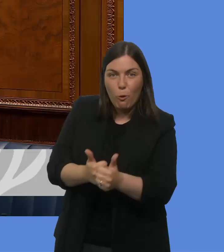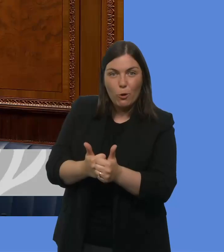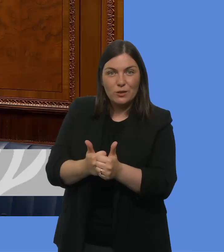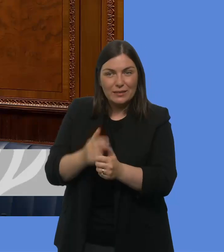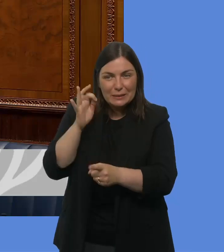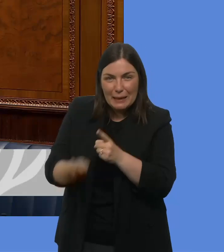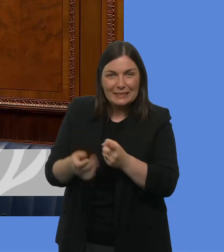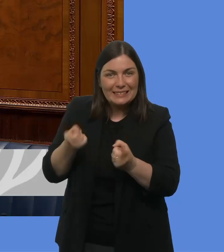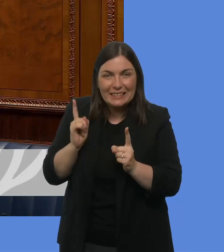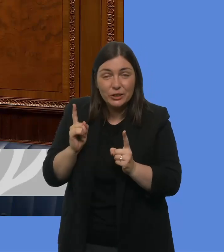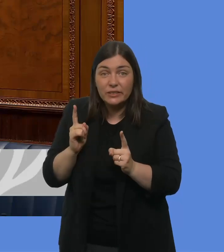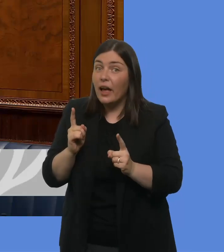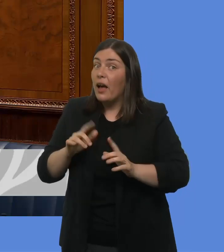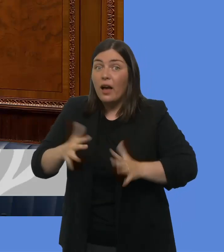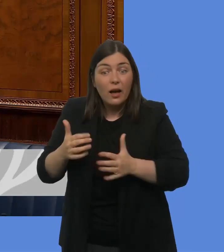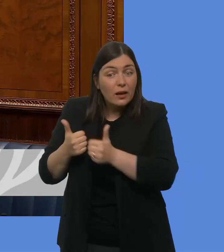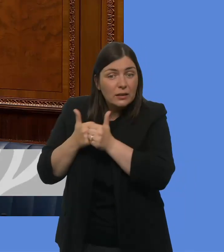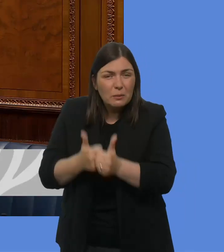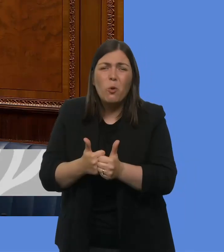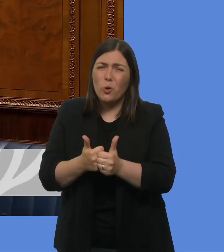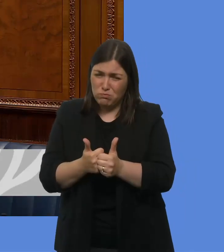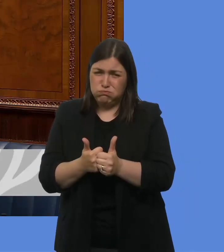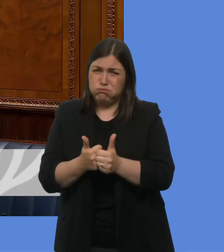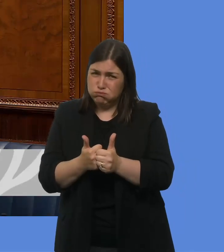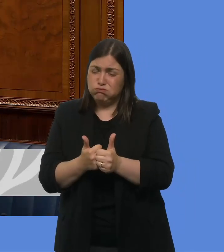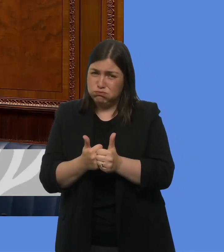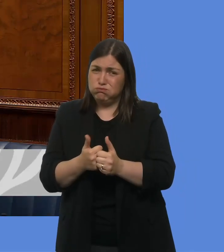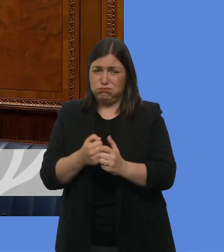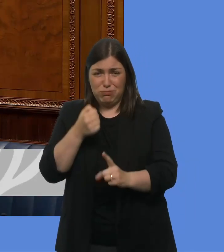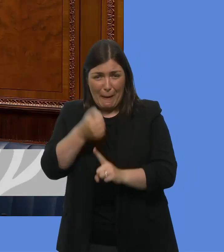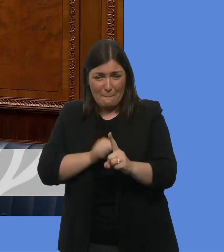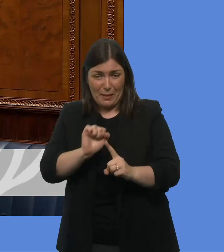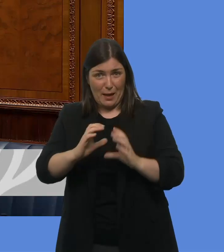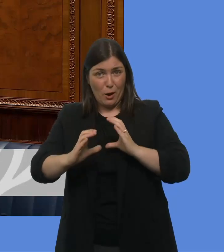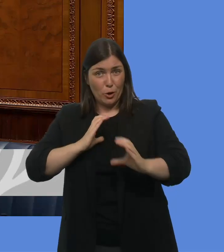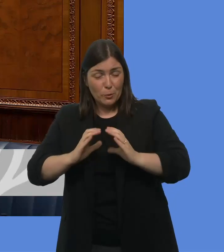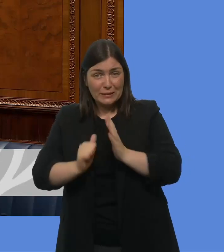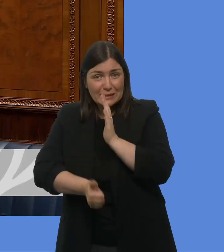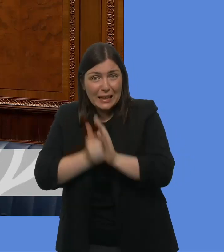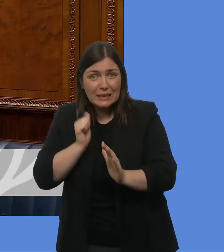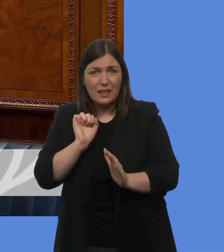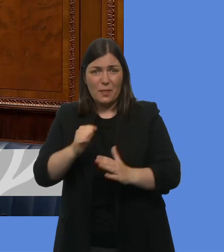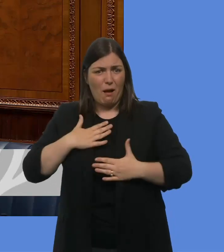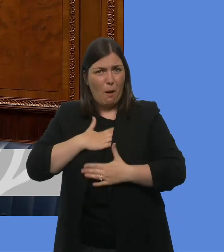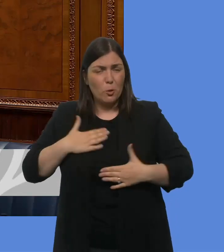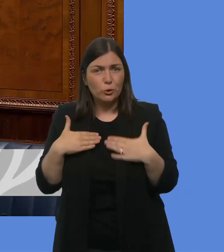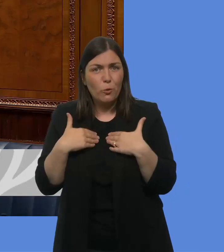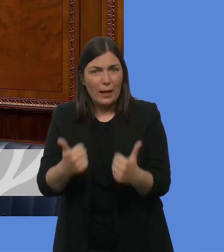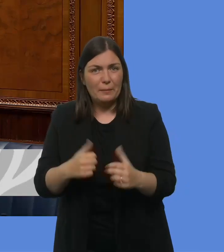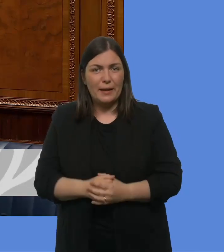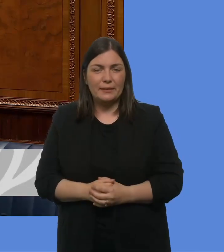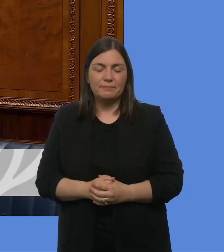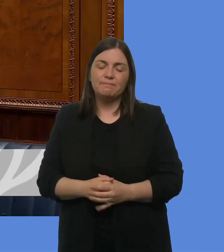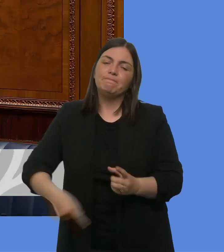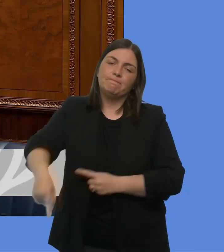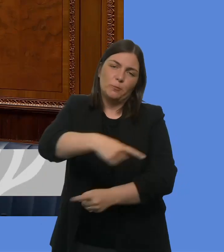and negative impact on their education, communication skills and emotional well-being. We know that early intervention is